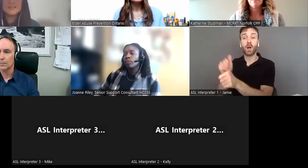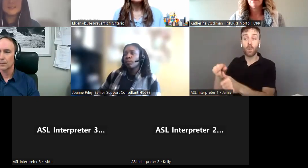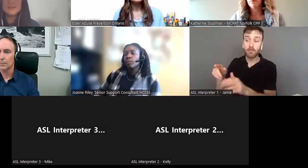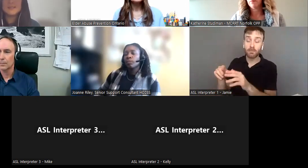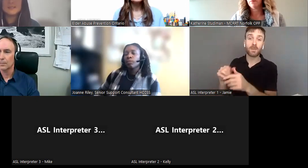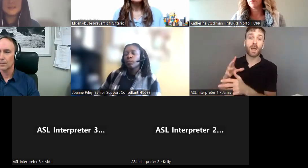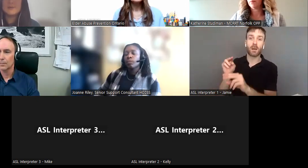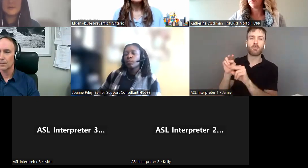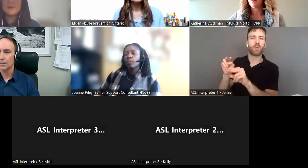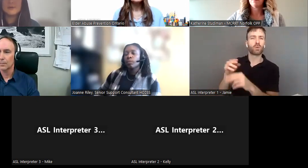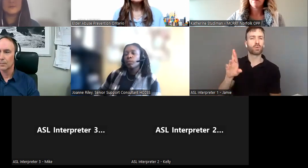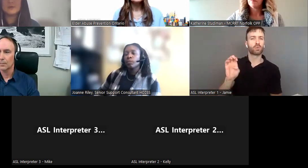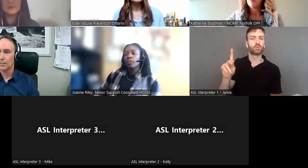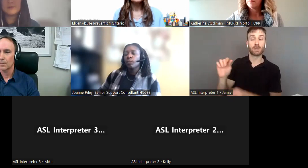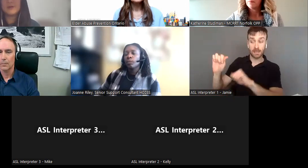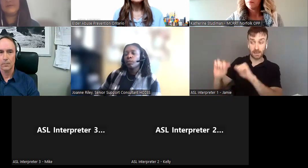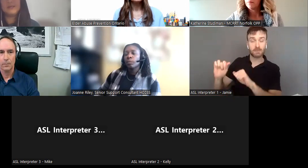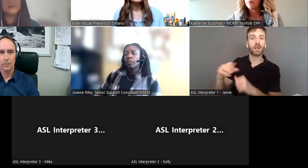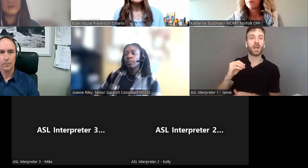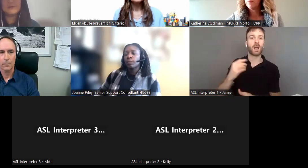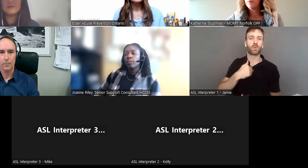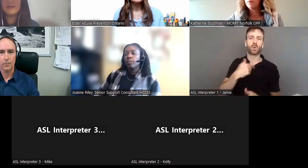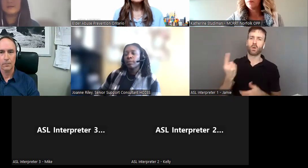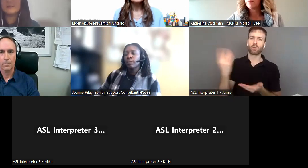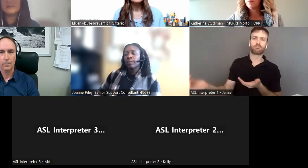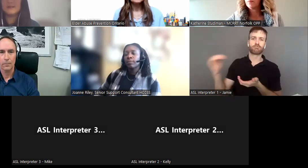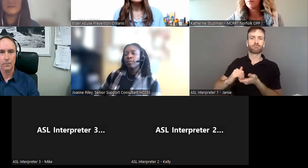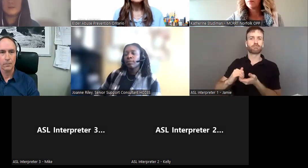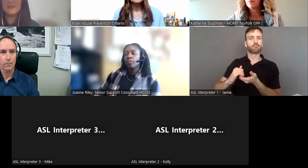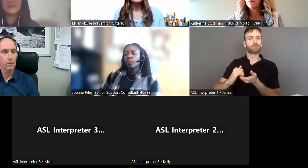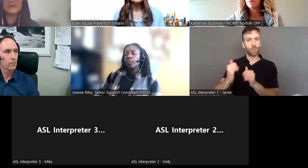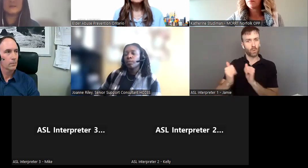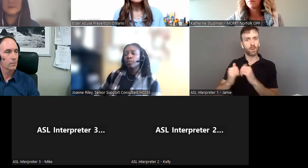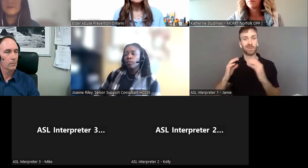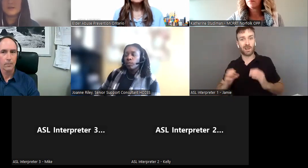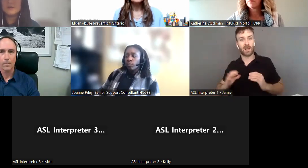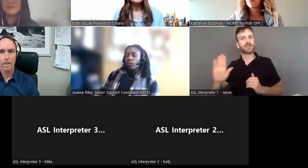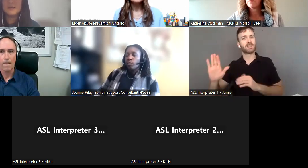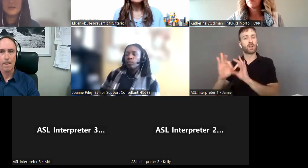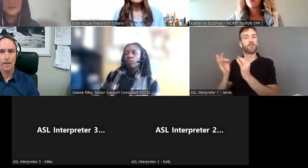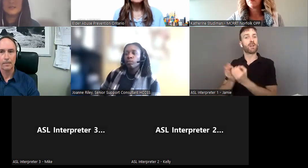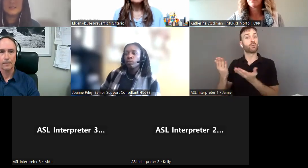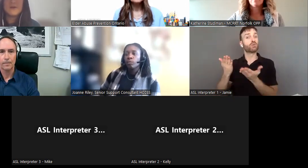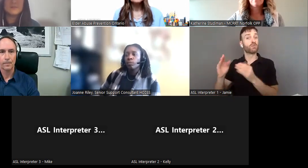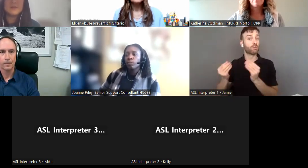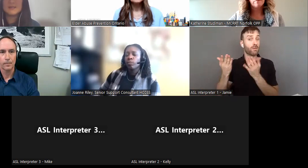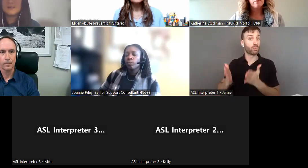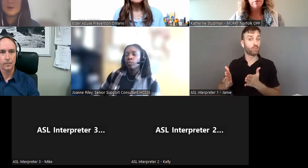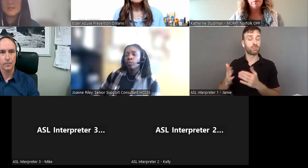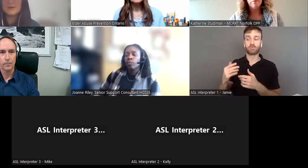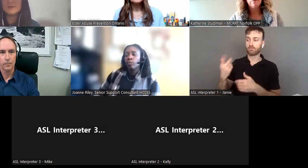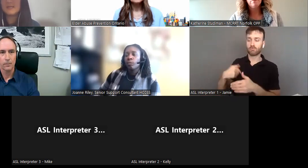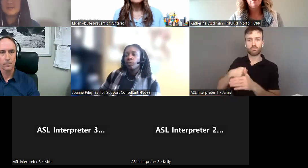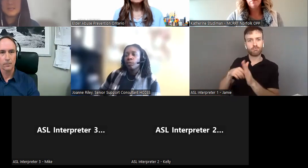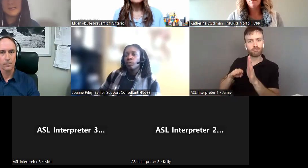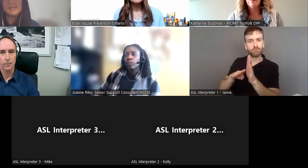risk assessments, and we always work collaboratively with our clients and family service providers to develop that care